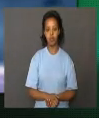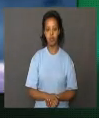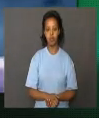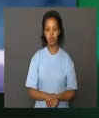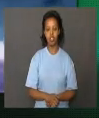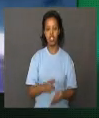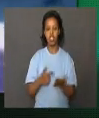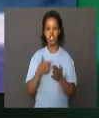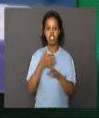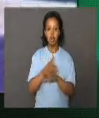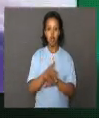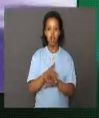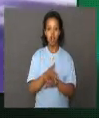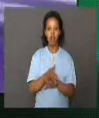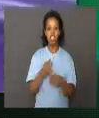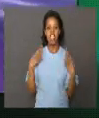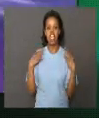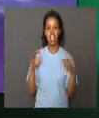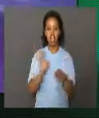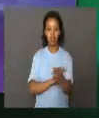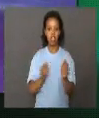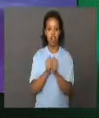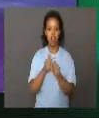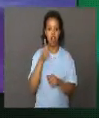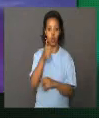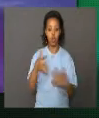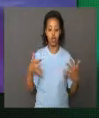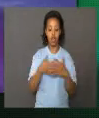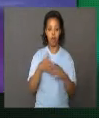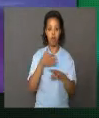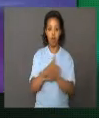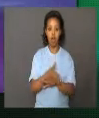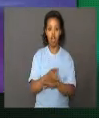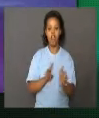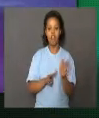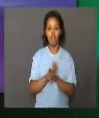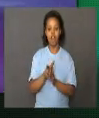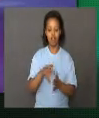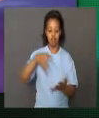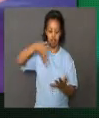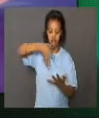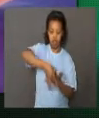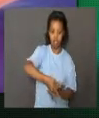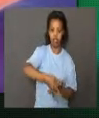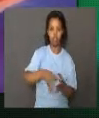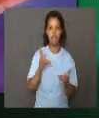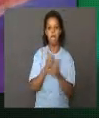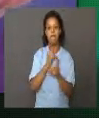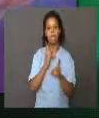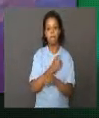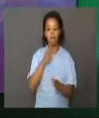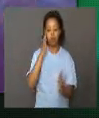After attachment is complete, viral penetration occurs. Penetration allows